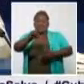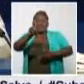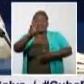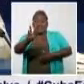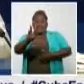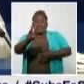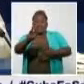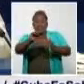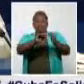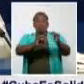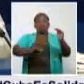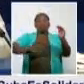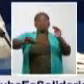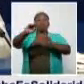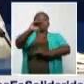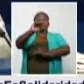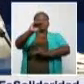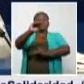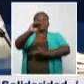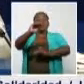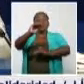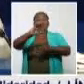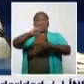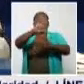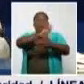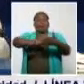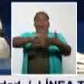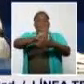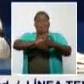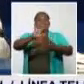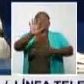the regional average of the region, that is